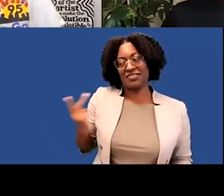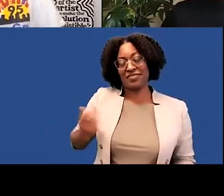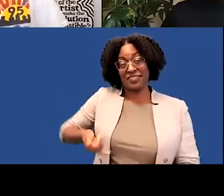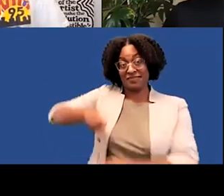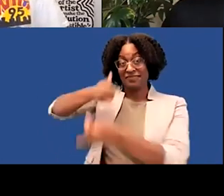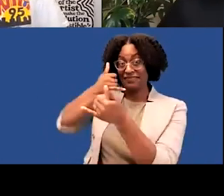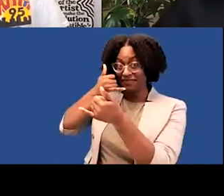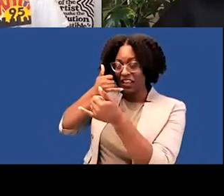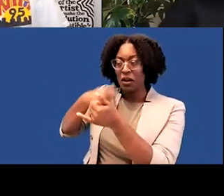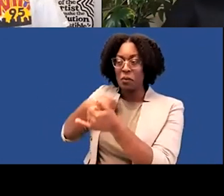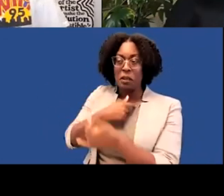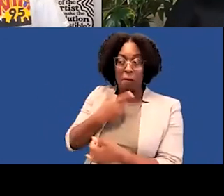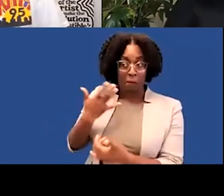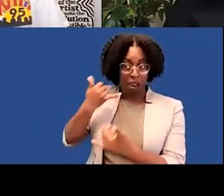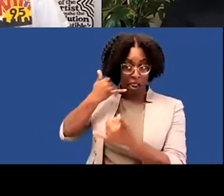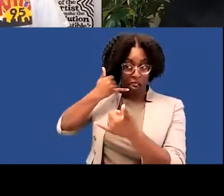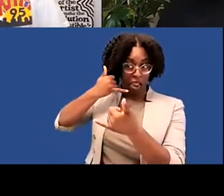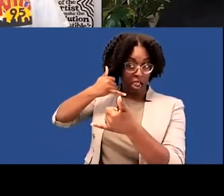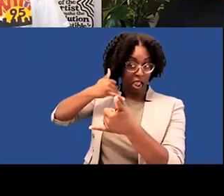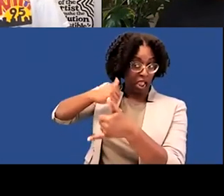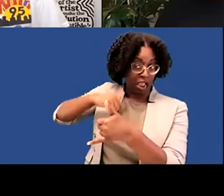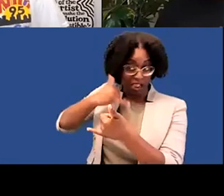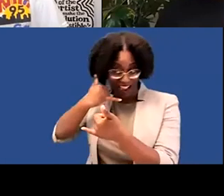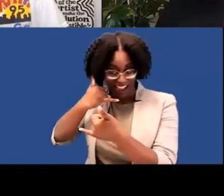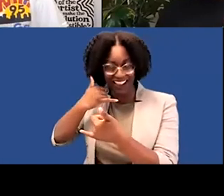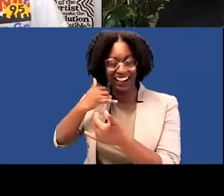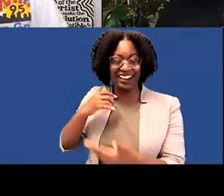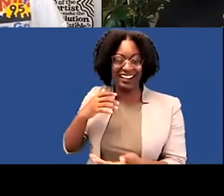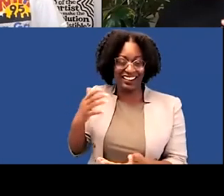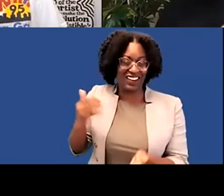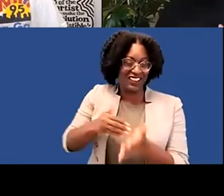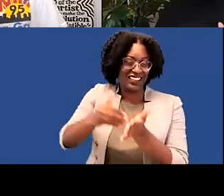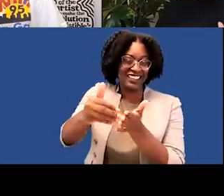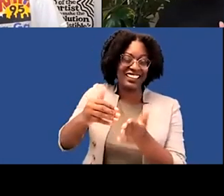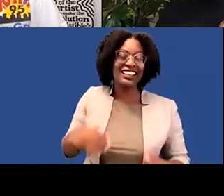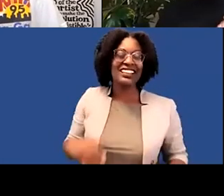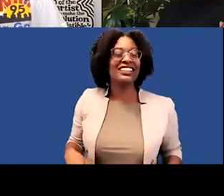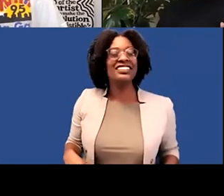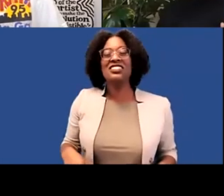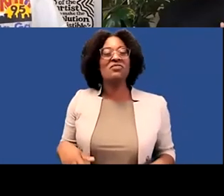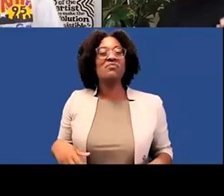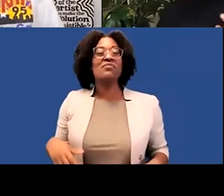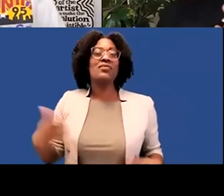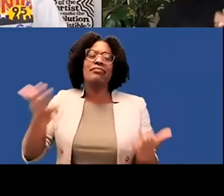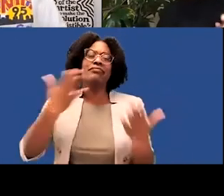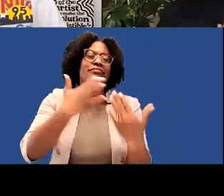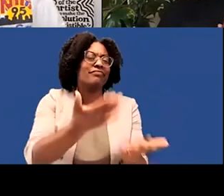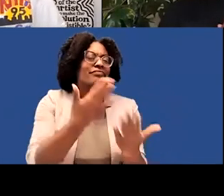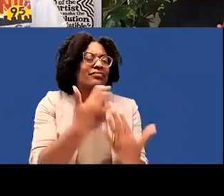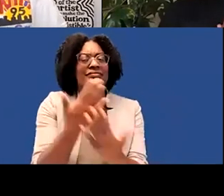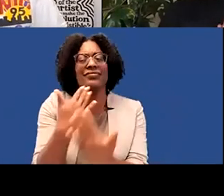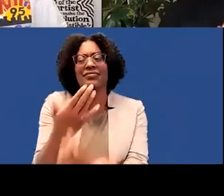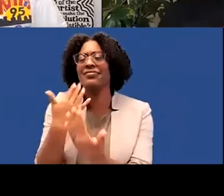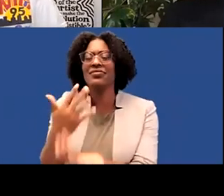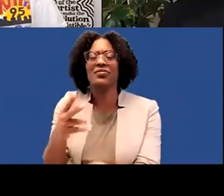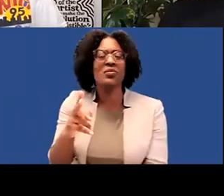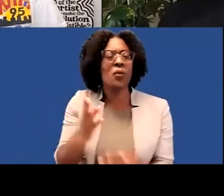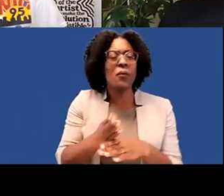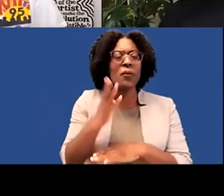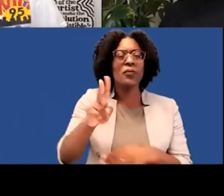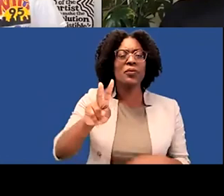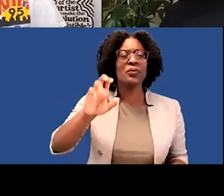Many, many, many thanks to all of you, all 200 plus of you who have spent your evening with